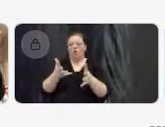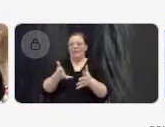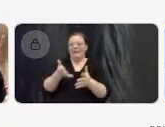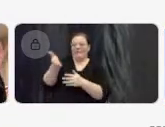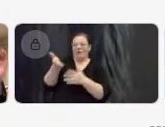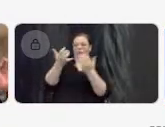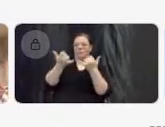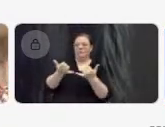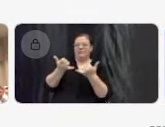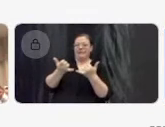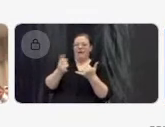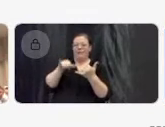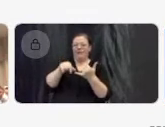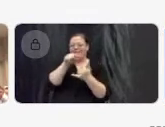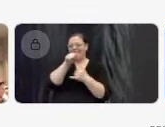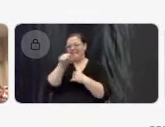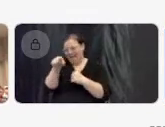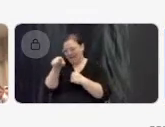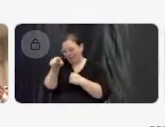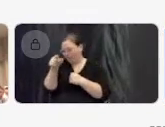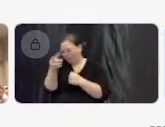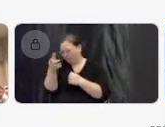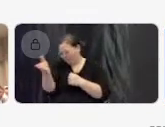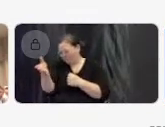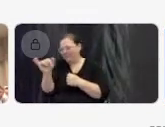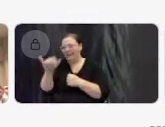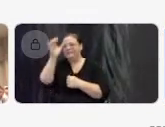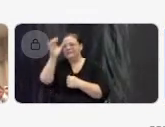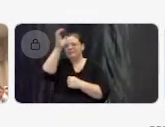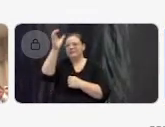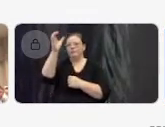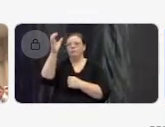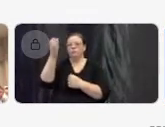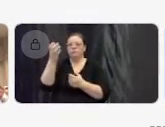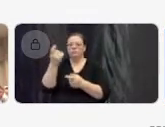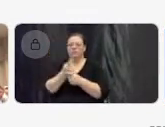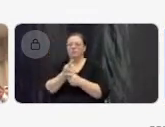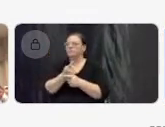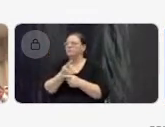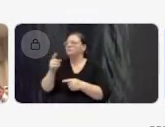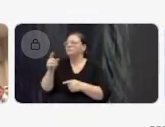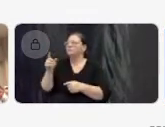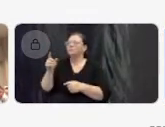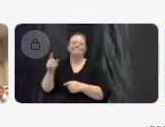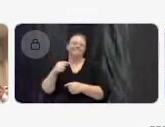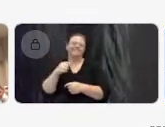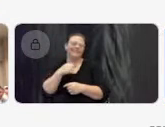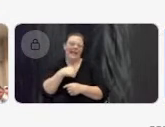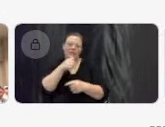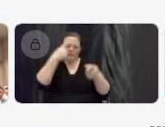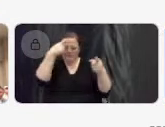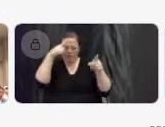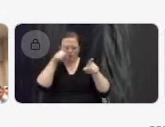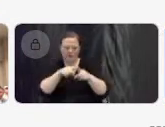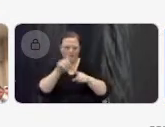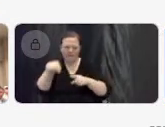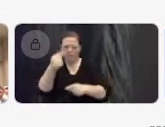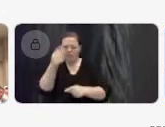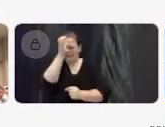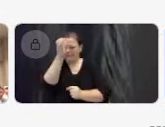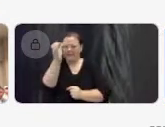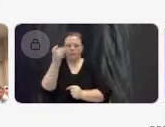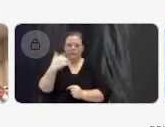is dashed and is conceptual. Yeah, I don't agree with them that it's just conceptual and we can